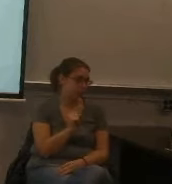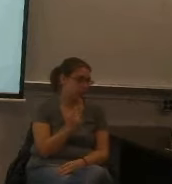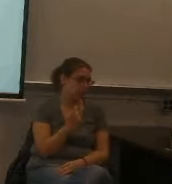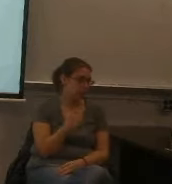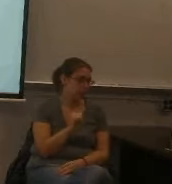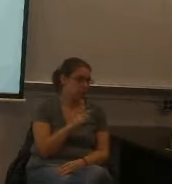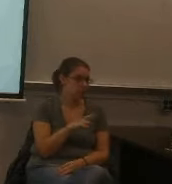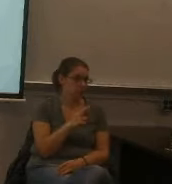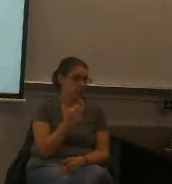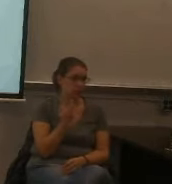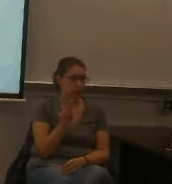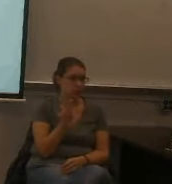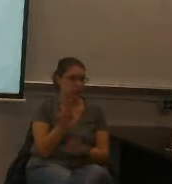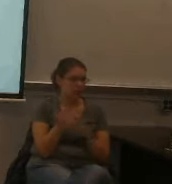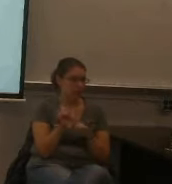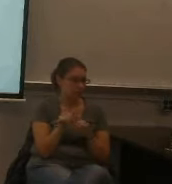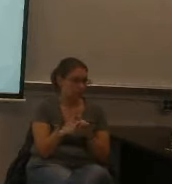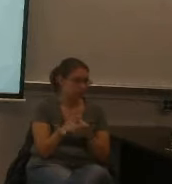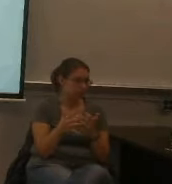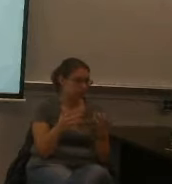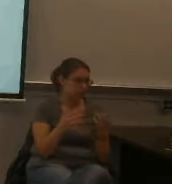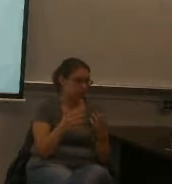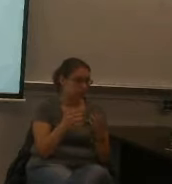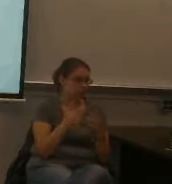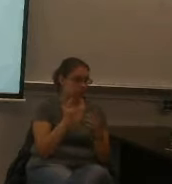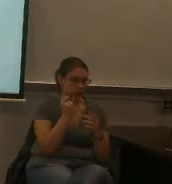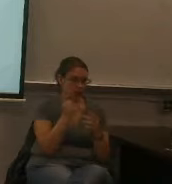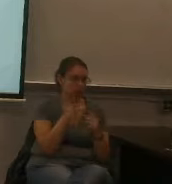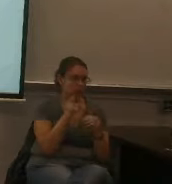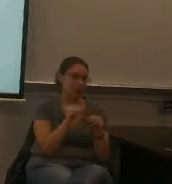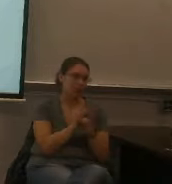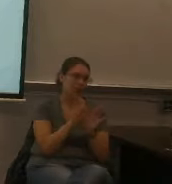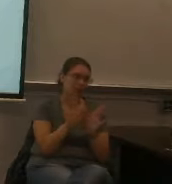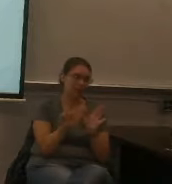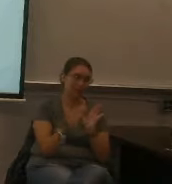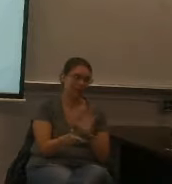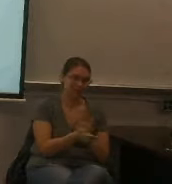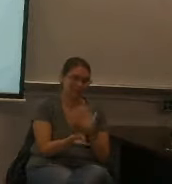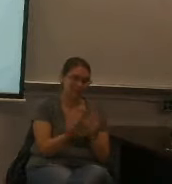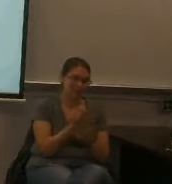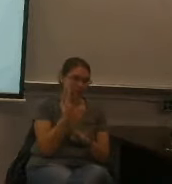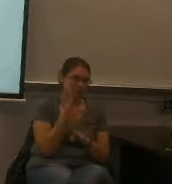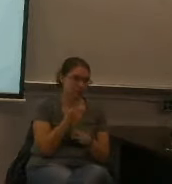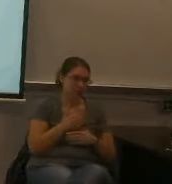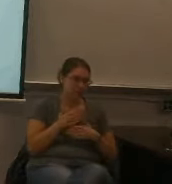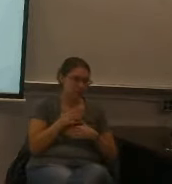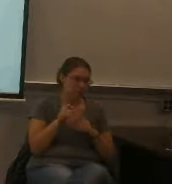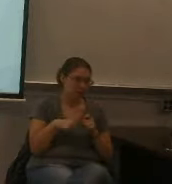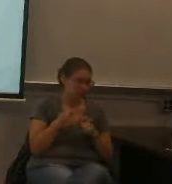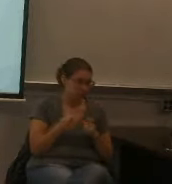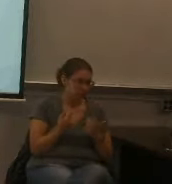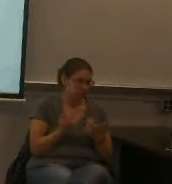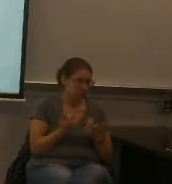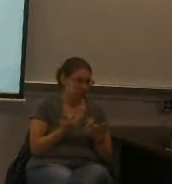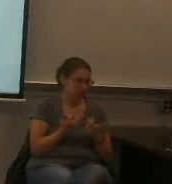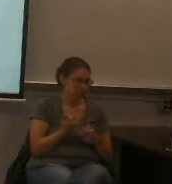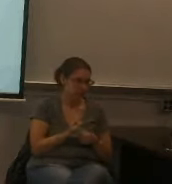but usually use nets more effectively. If those are clearly illegal to use for recreational fisheries, or we just wipe